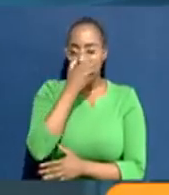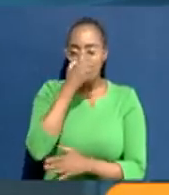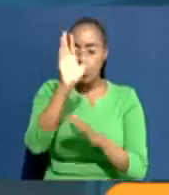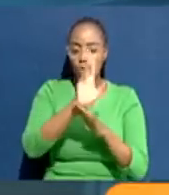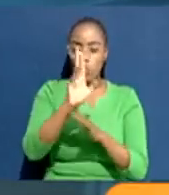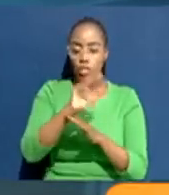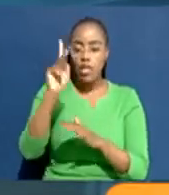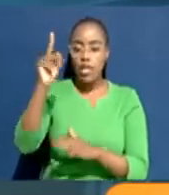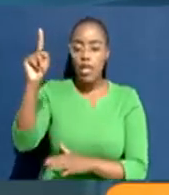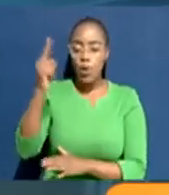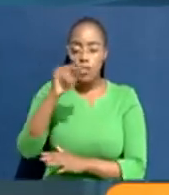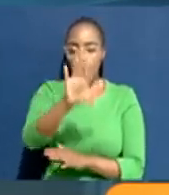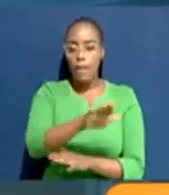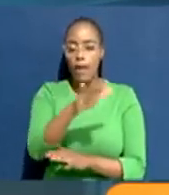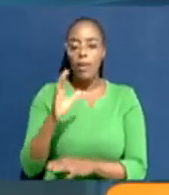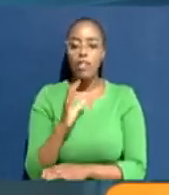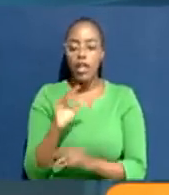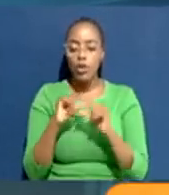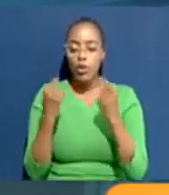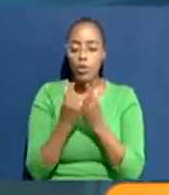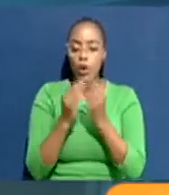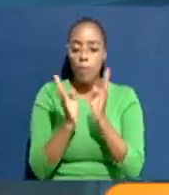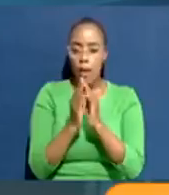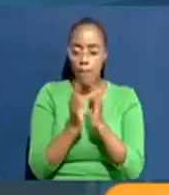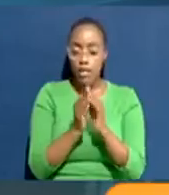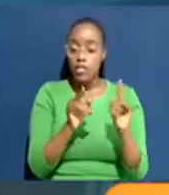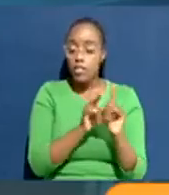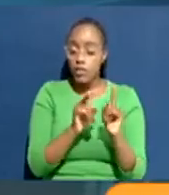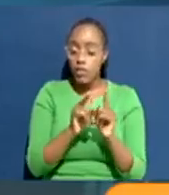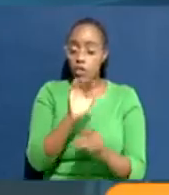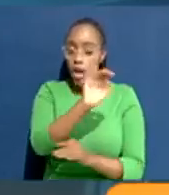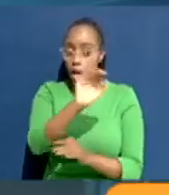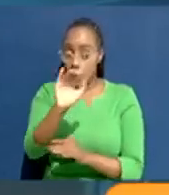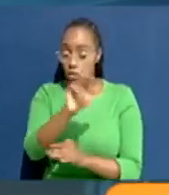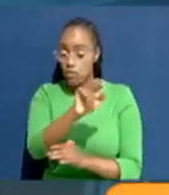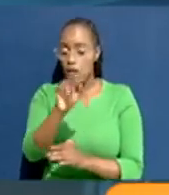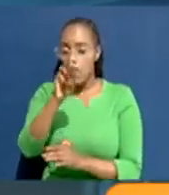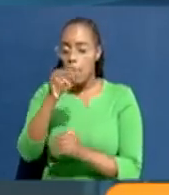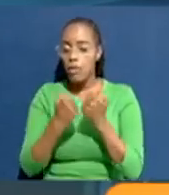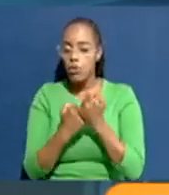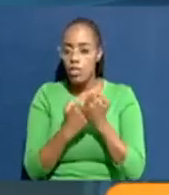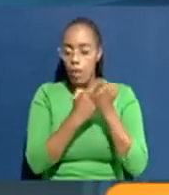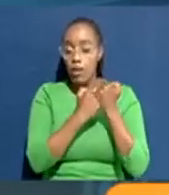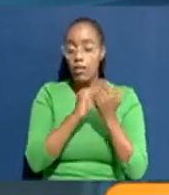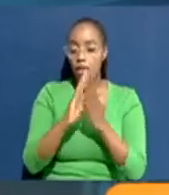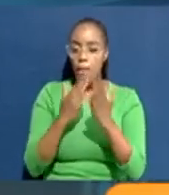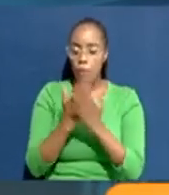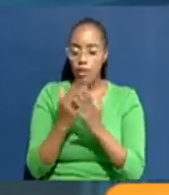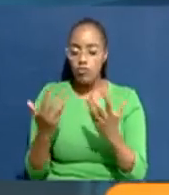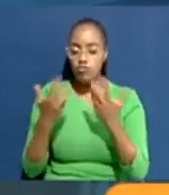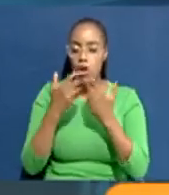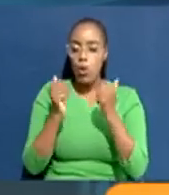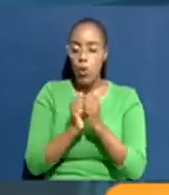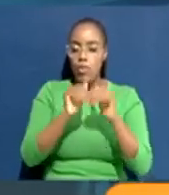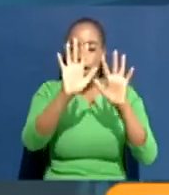used the Kenya Kwanza Parliamentary group meeting to whip his troops to back the bill, saying its proposals aligned with